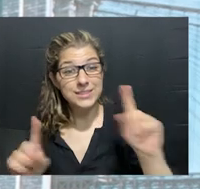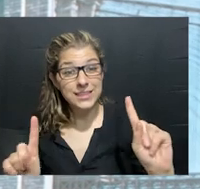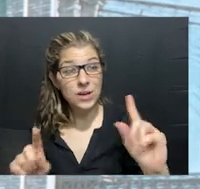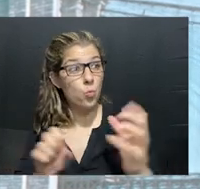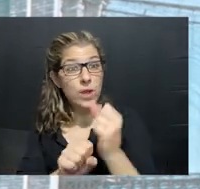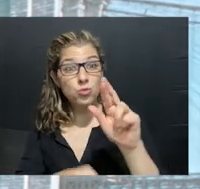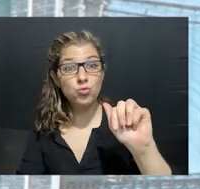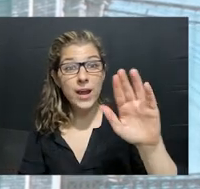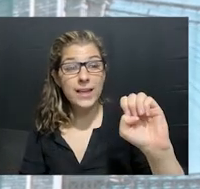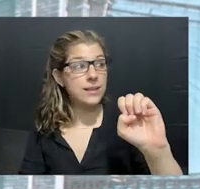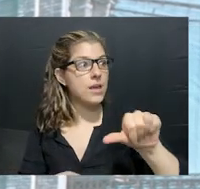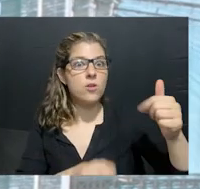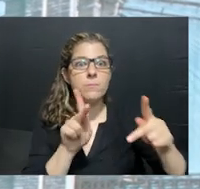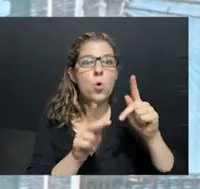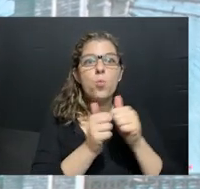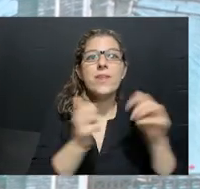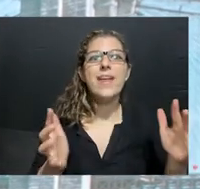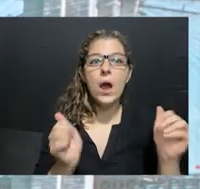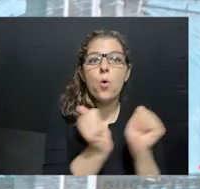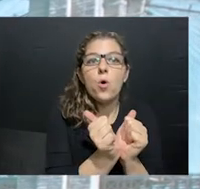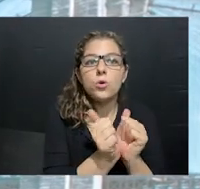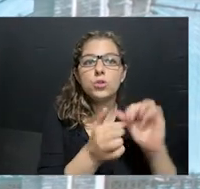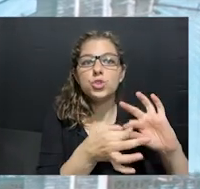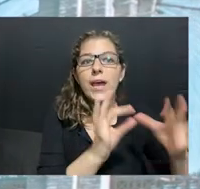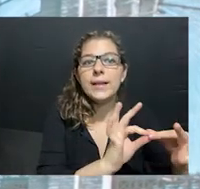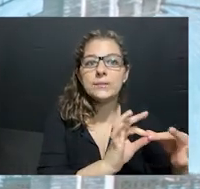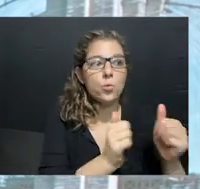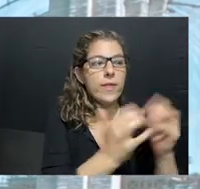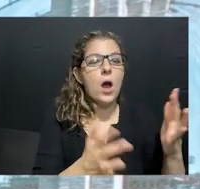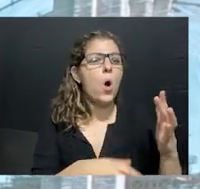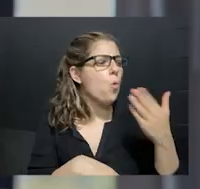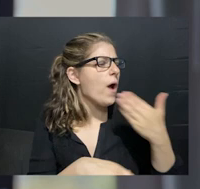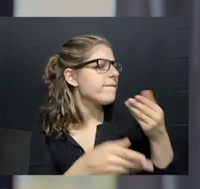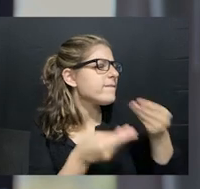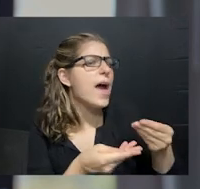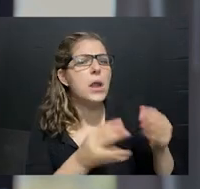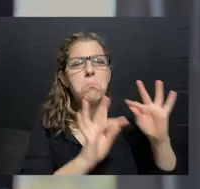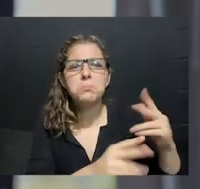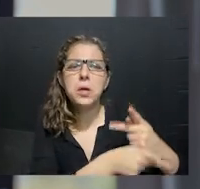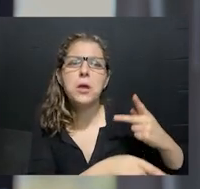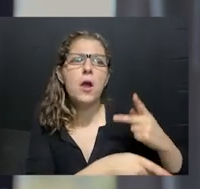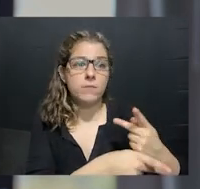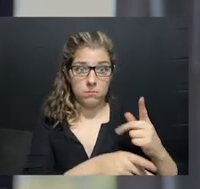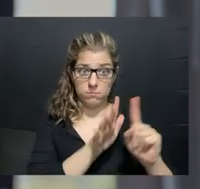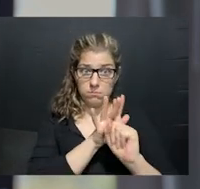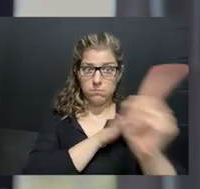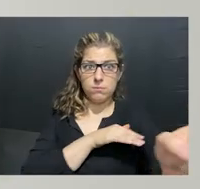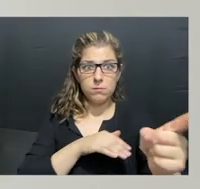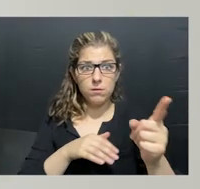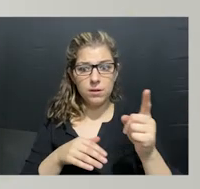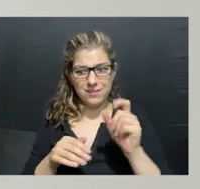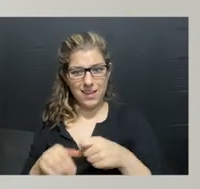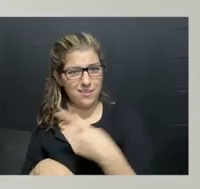and win that race as the other participants who have been unchained, well-fed, and trained for the